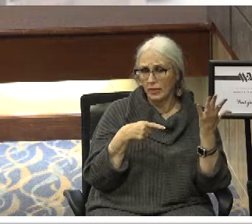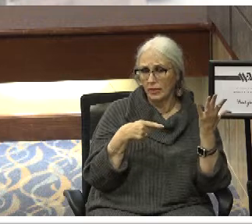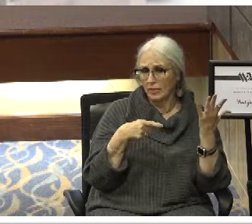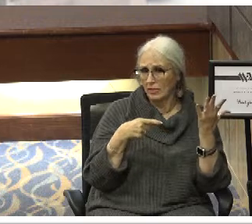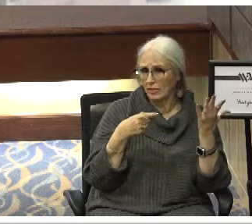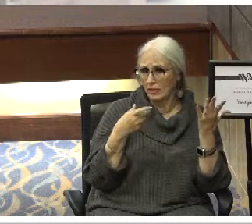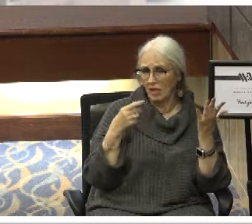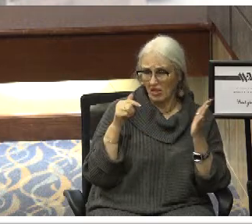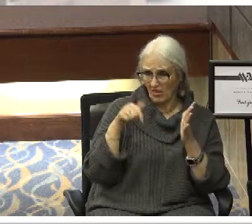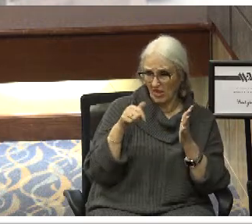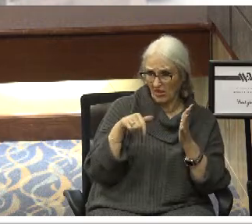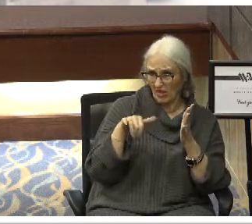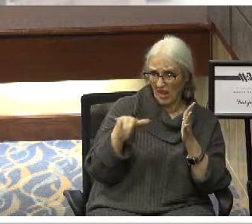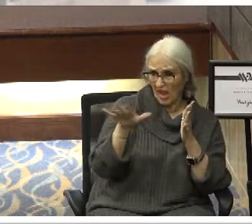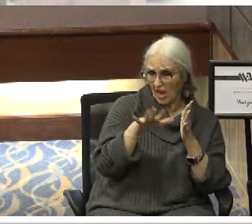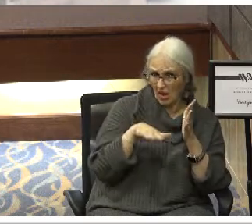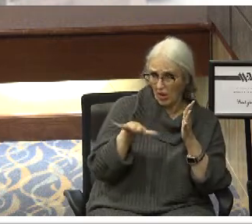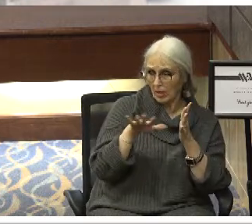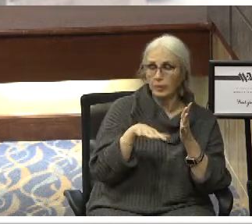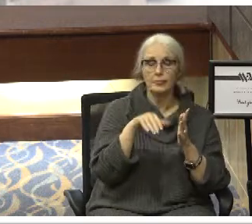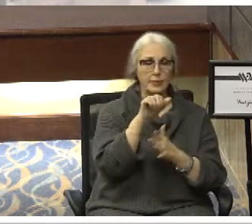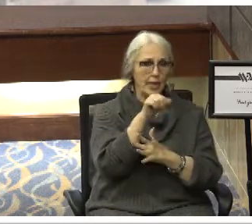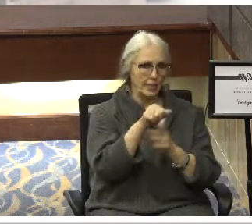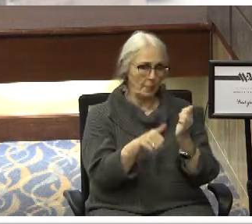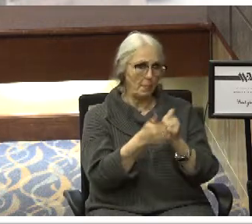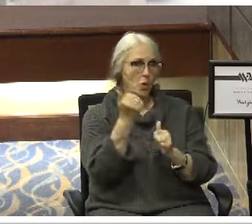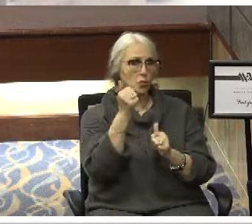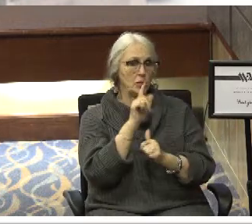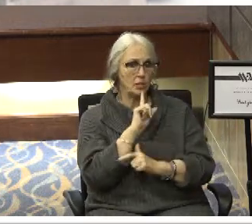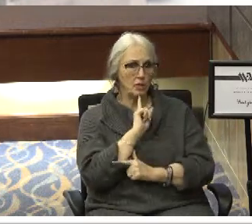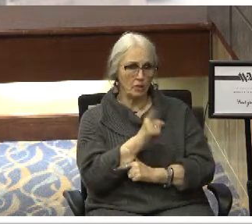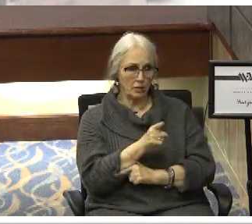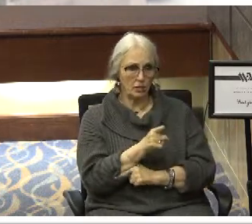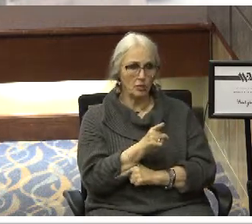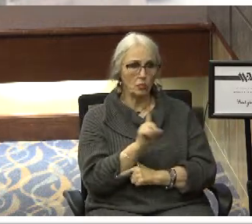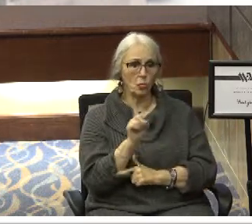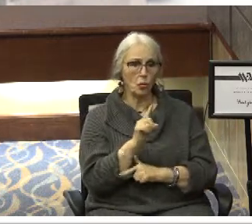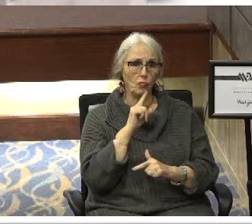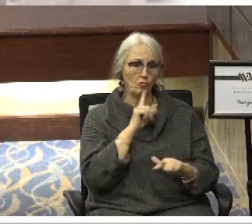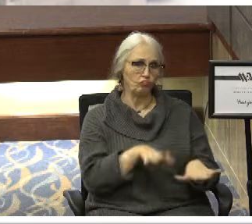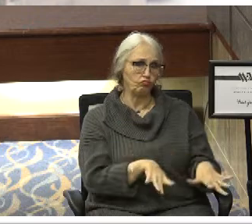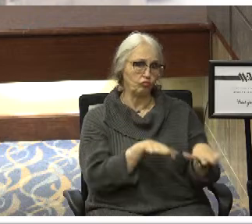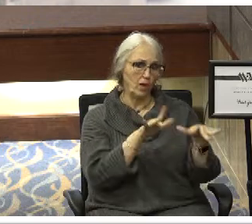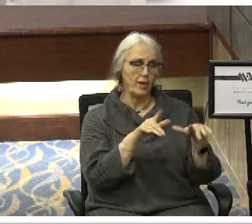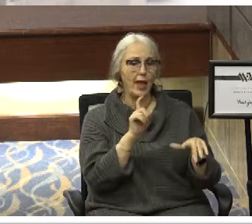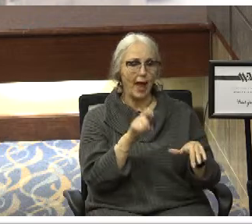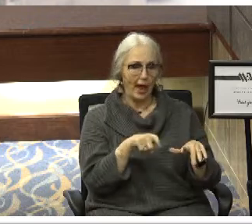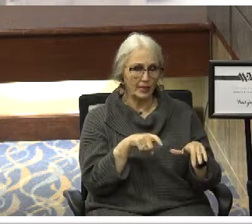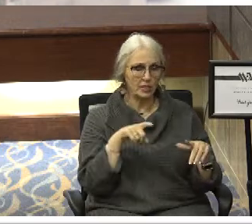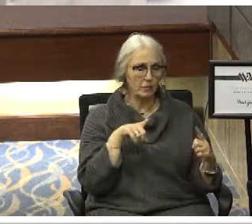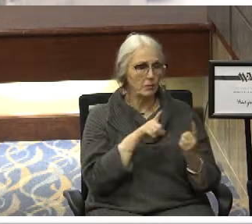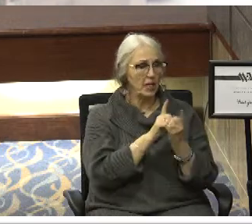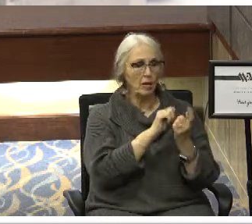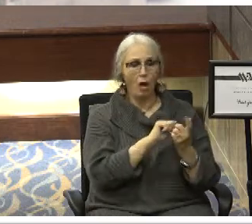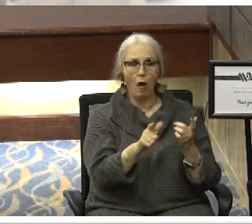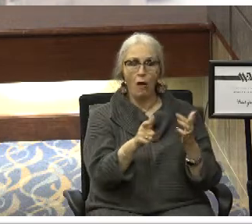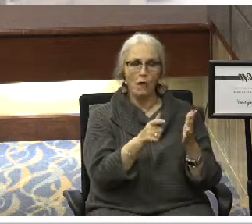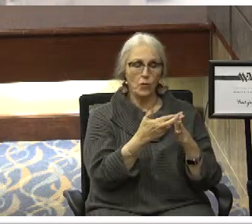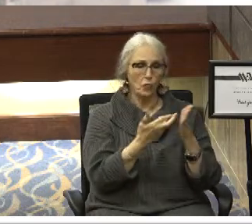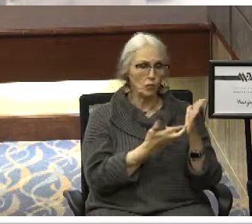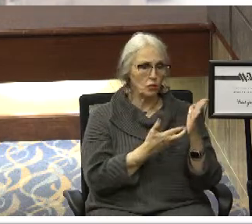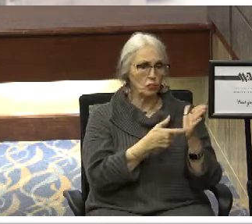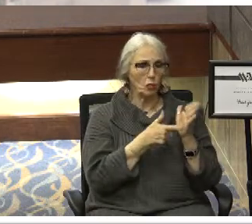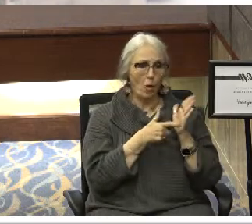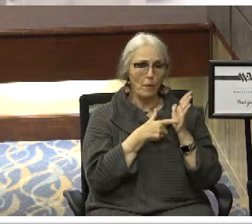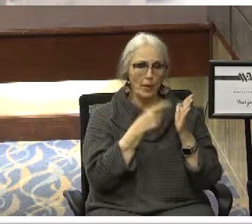this in the floodplain? Yes, ma'am. The majority of the property is in the floodplain, so they'll have to meet all the floodplain development requirements, and they have